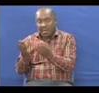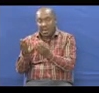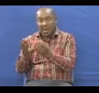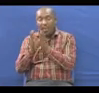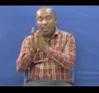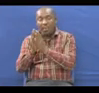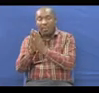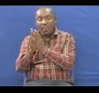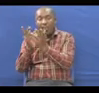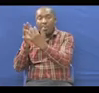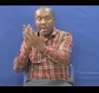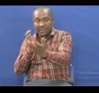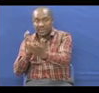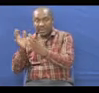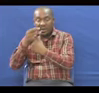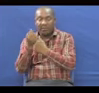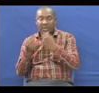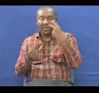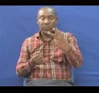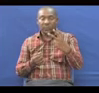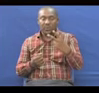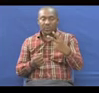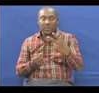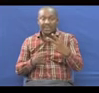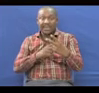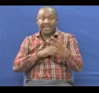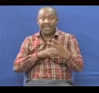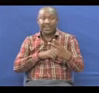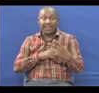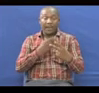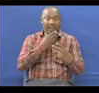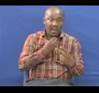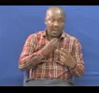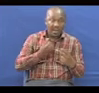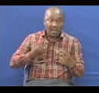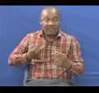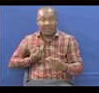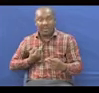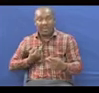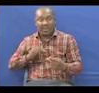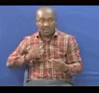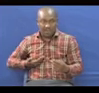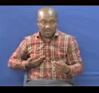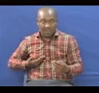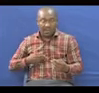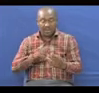sex, that is male and female. So all this is the characters of the